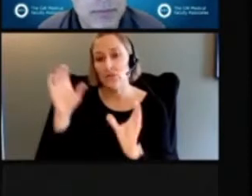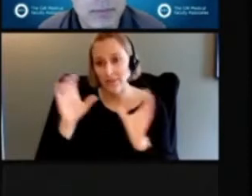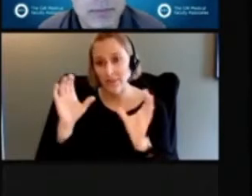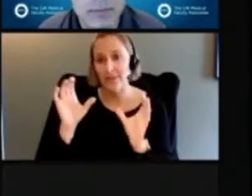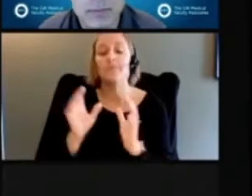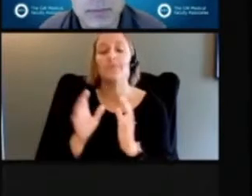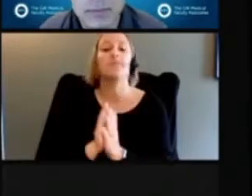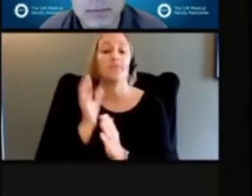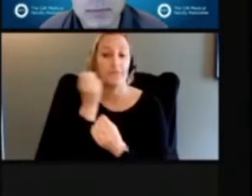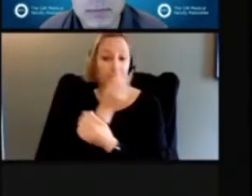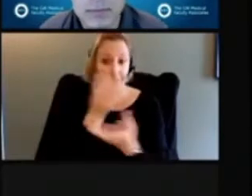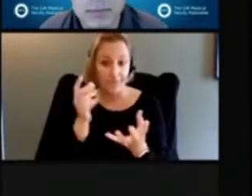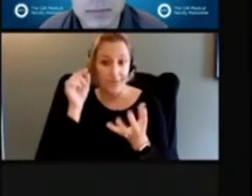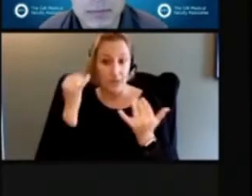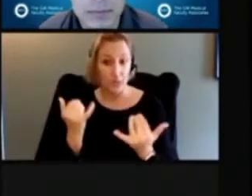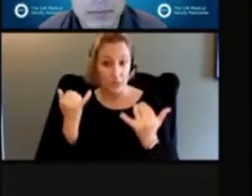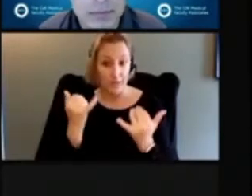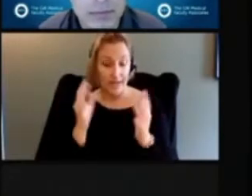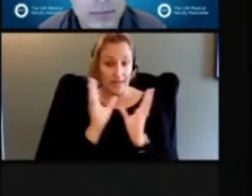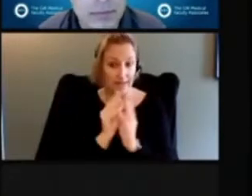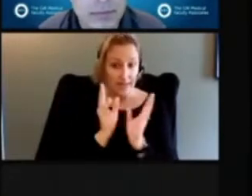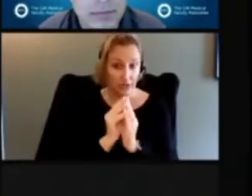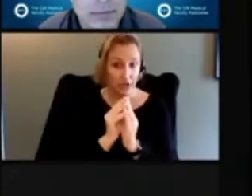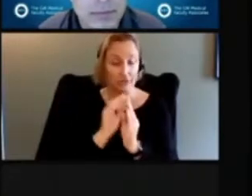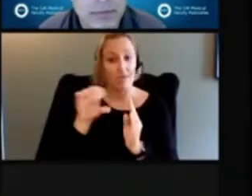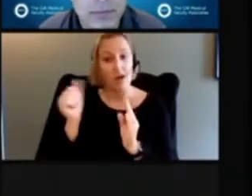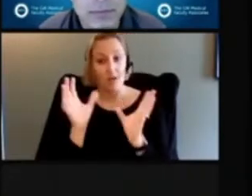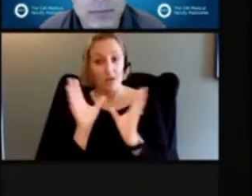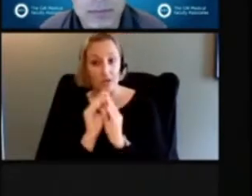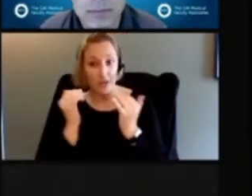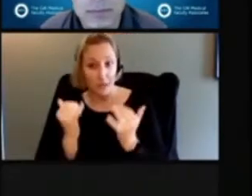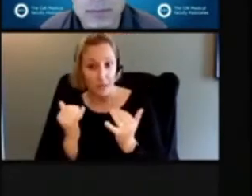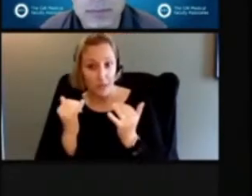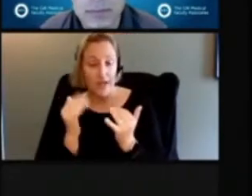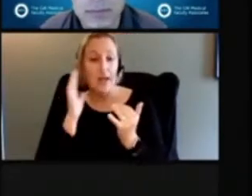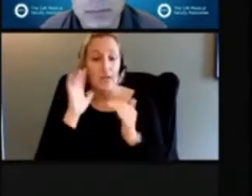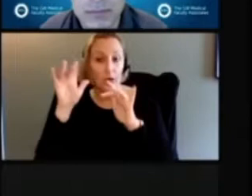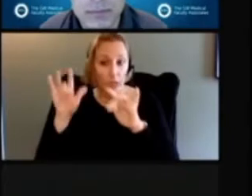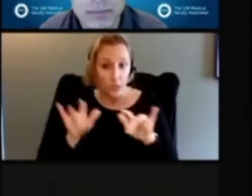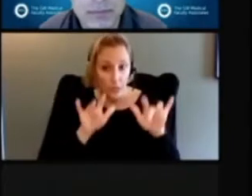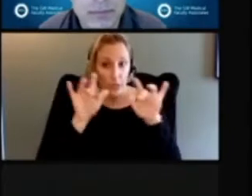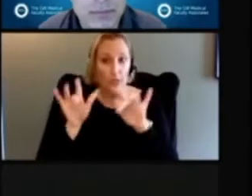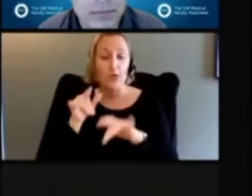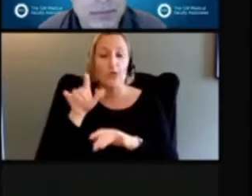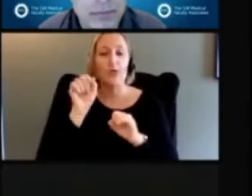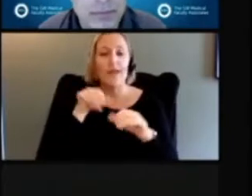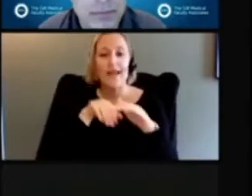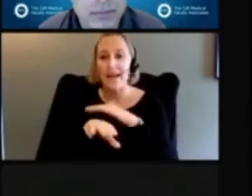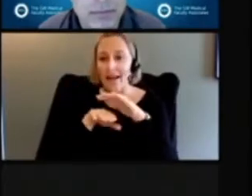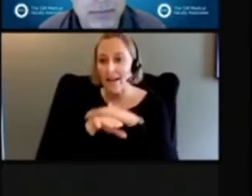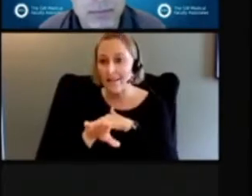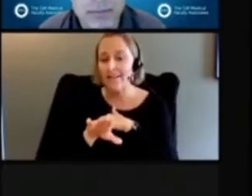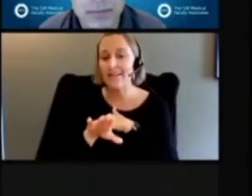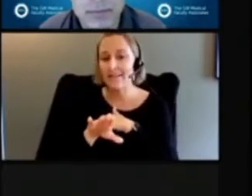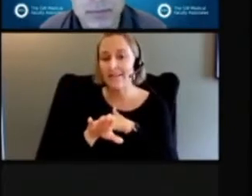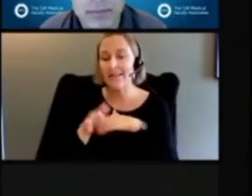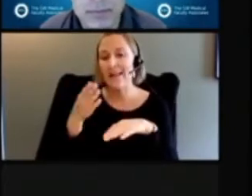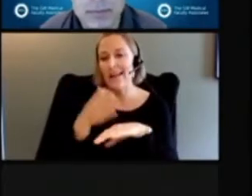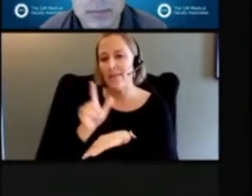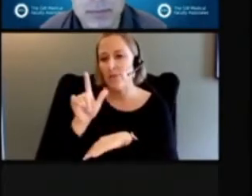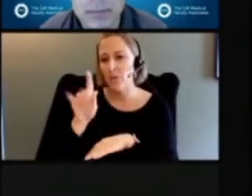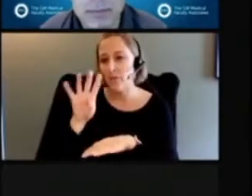session and all other sessions today are being recorded, and you will be able to access them within 24